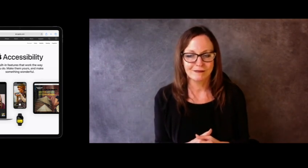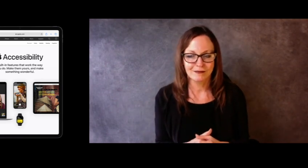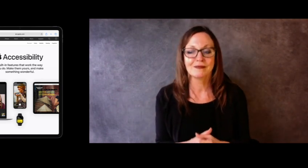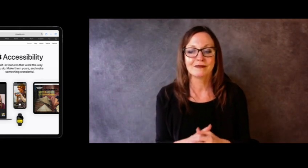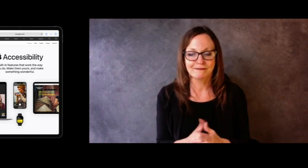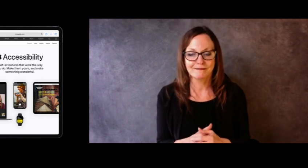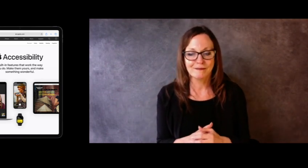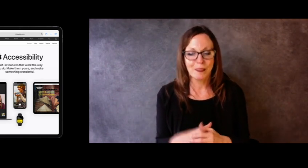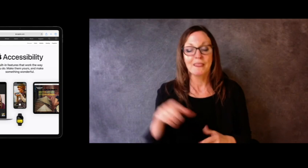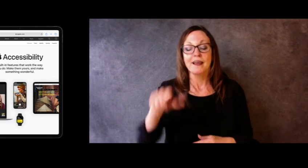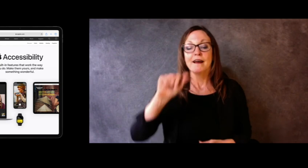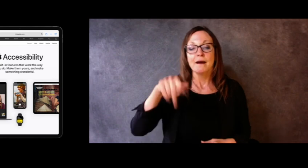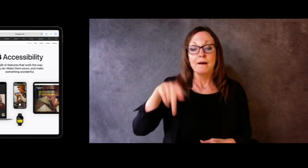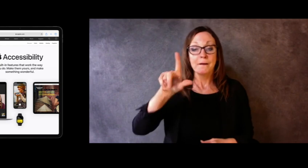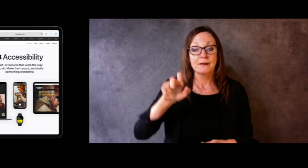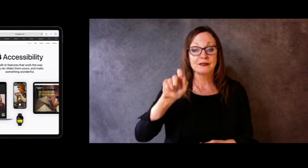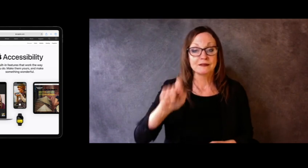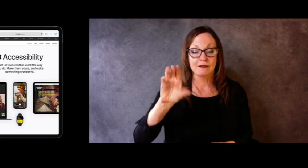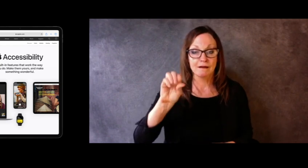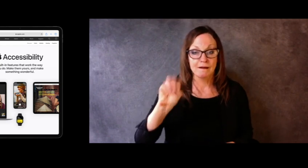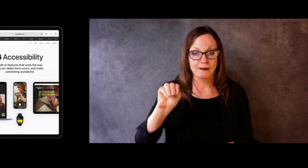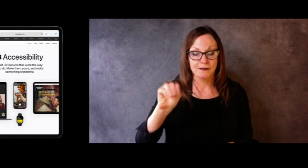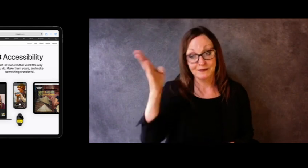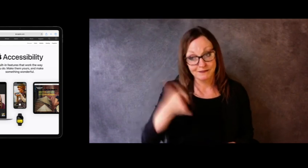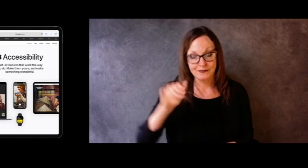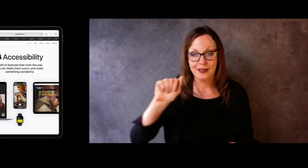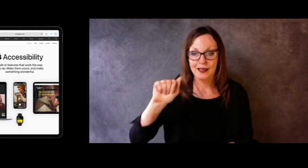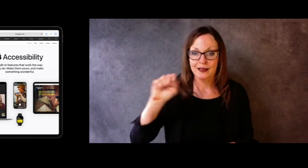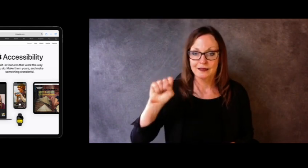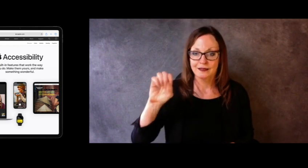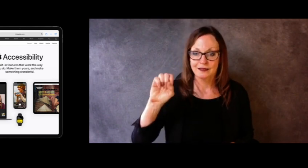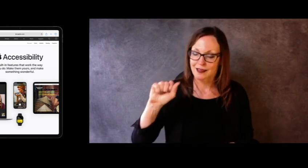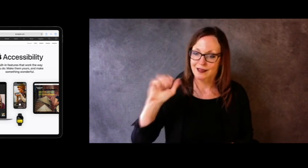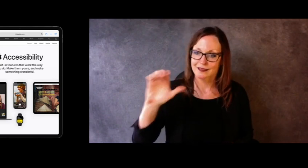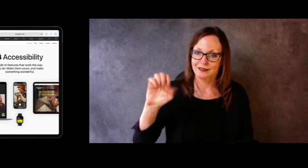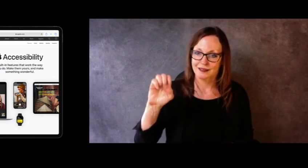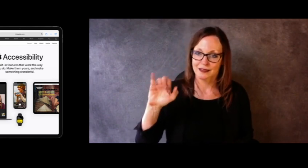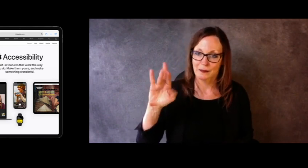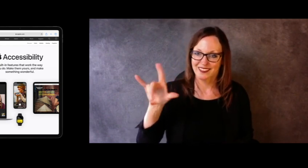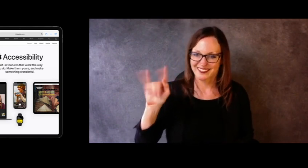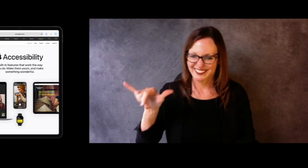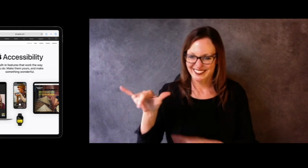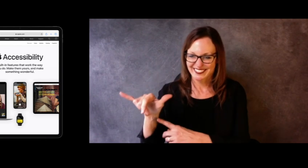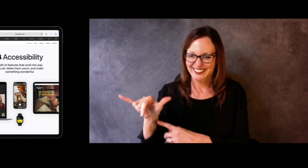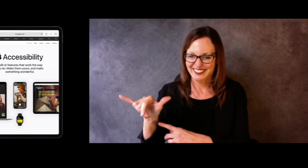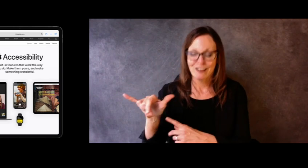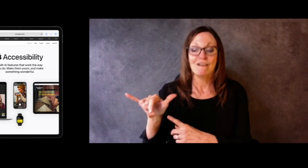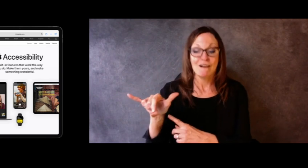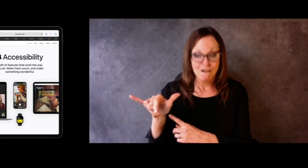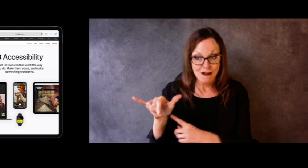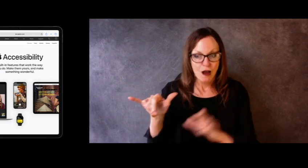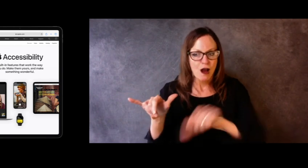apple.com/accessibility is our main site where you can find out more about all the things I've talked about today and much, much more. Secondly,